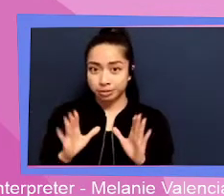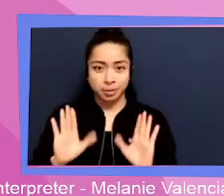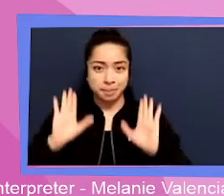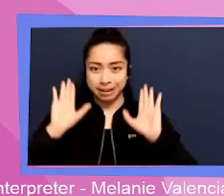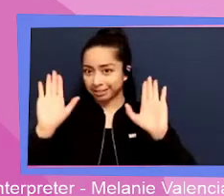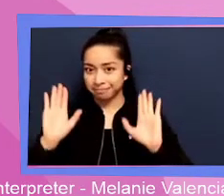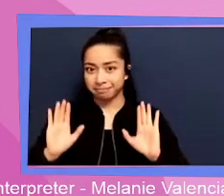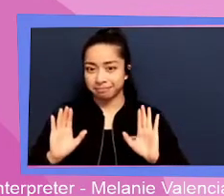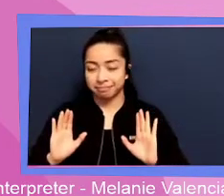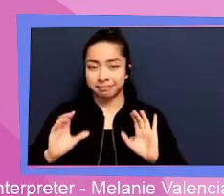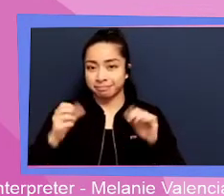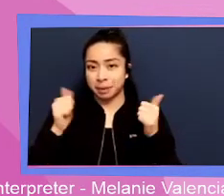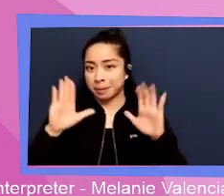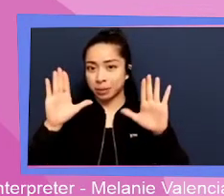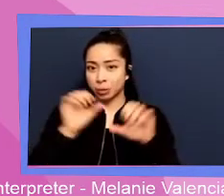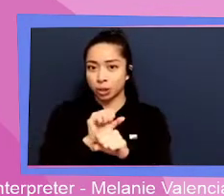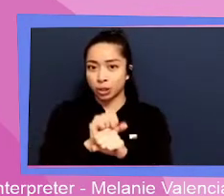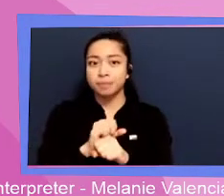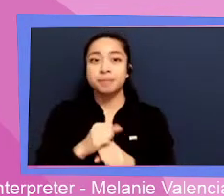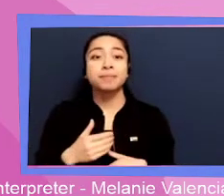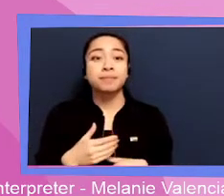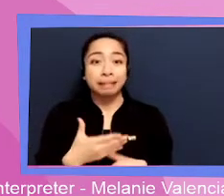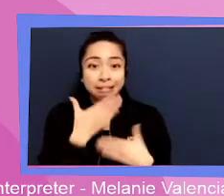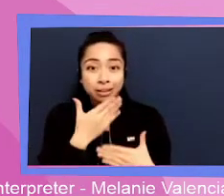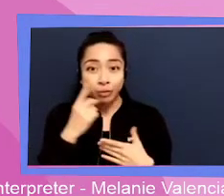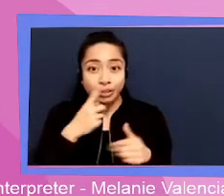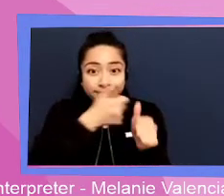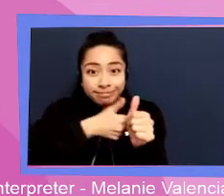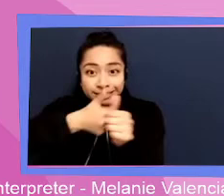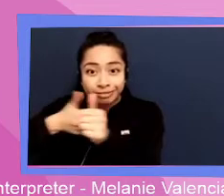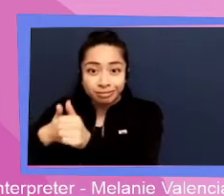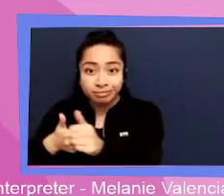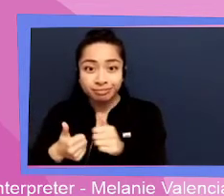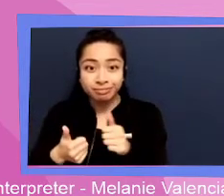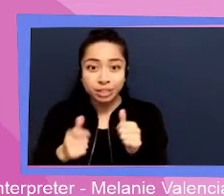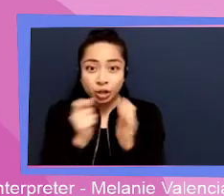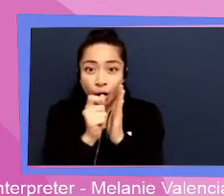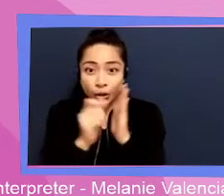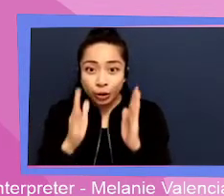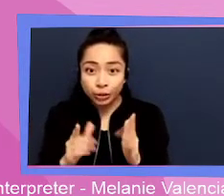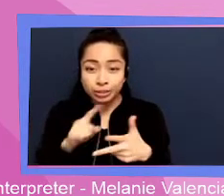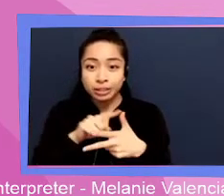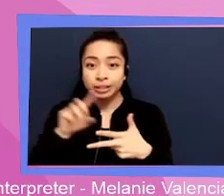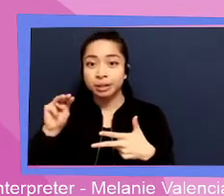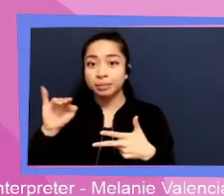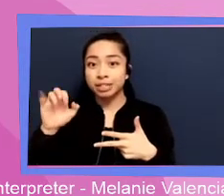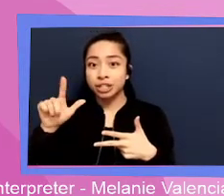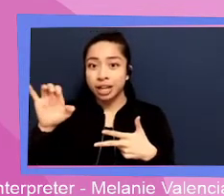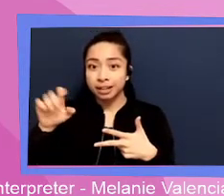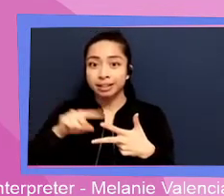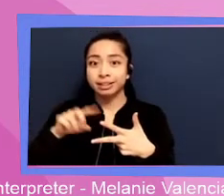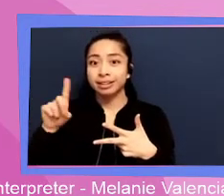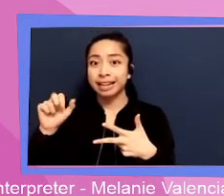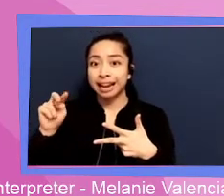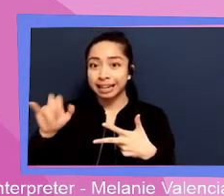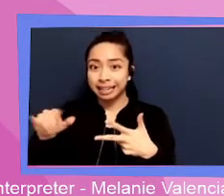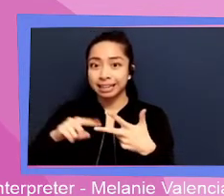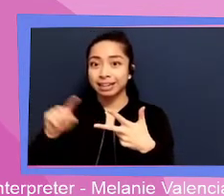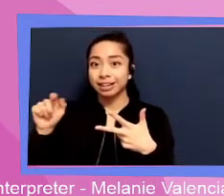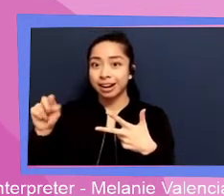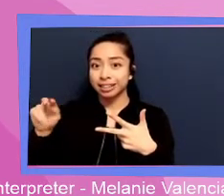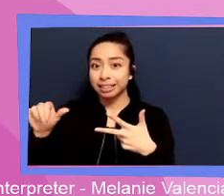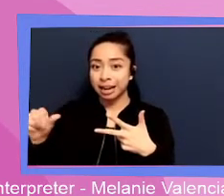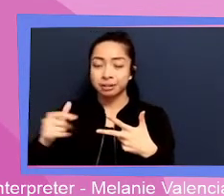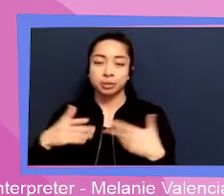a phenomenal job. And thank you to each of our panelists, Michelle, Danny, and Tonya. It was great to hear from you and get to know you.